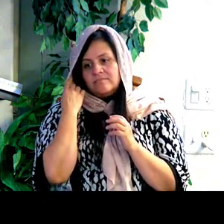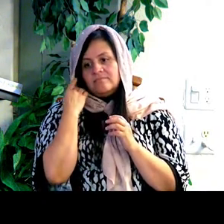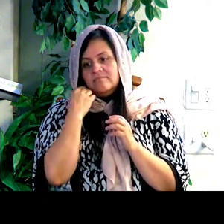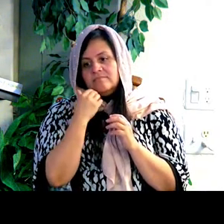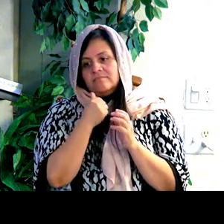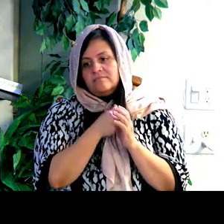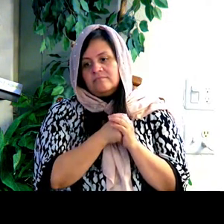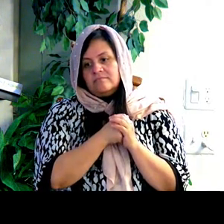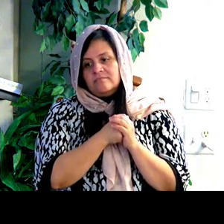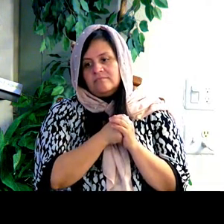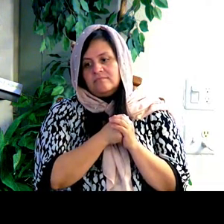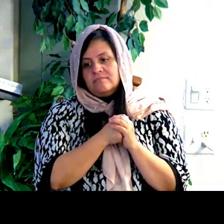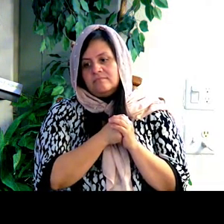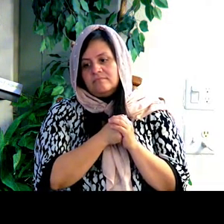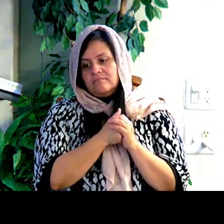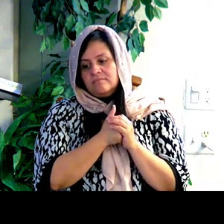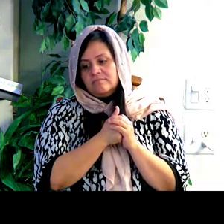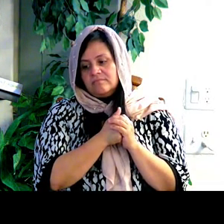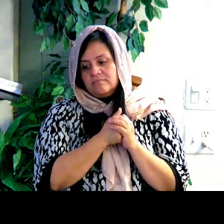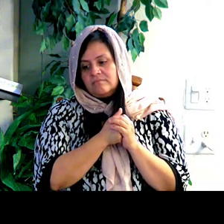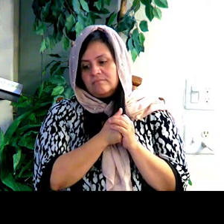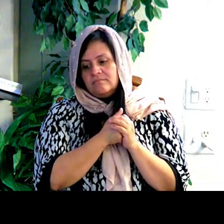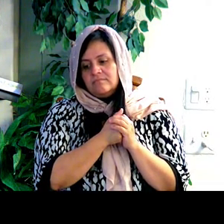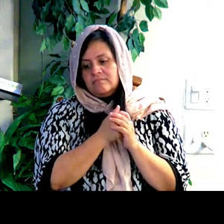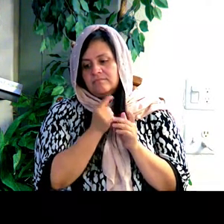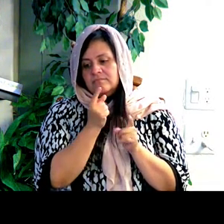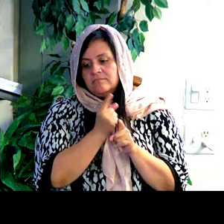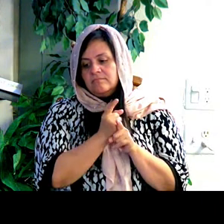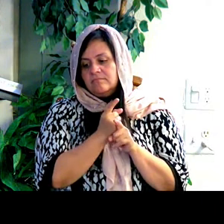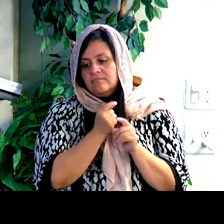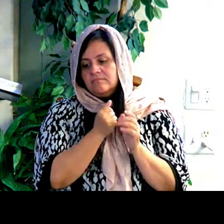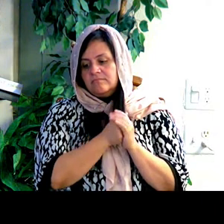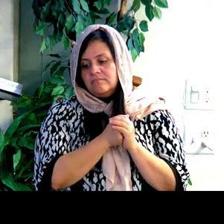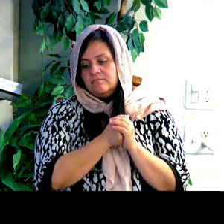to have this time together. Right? And so